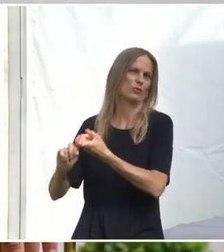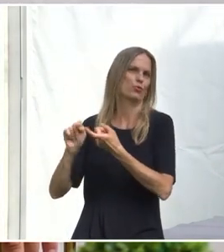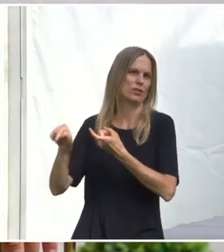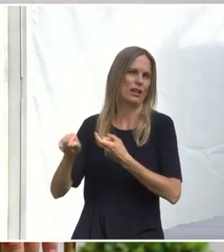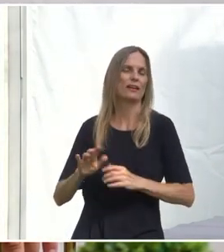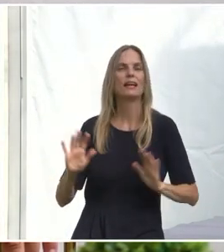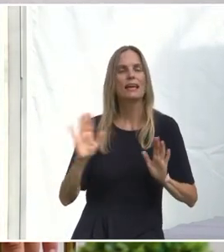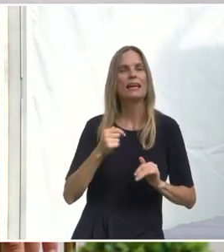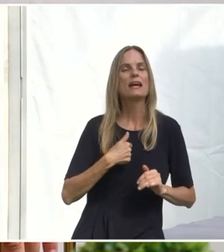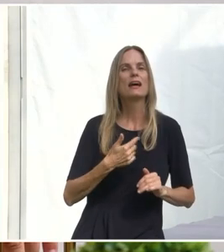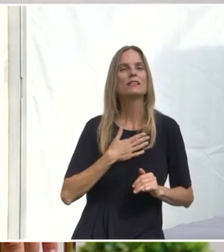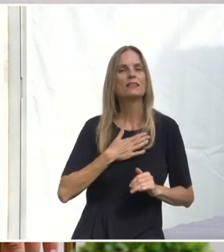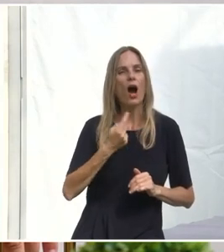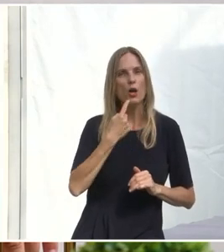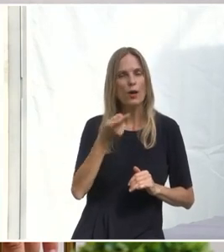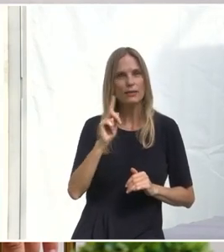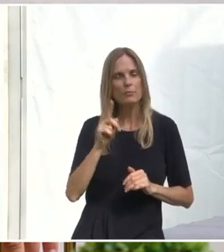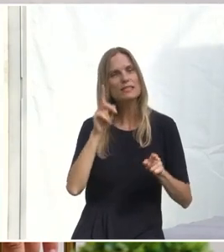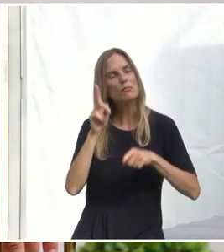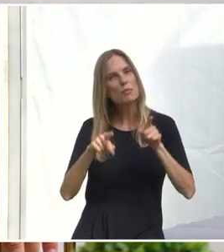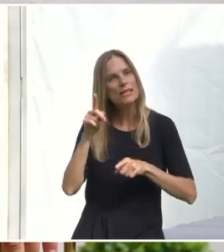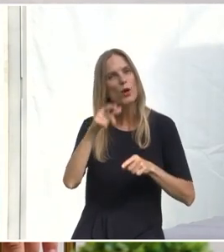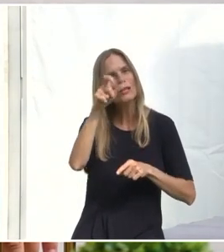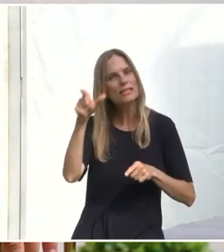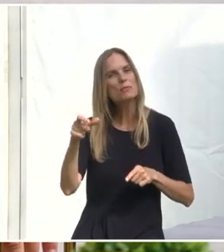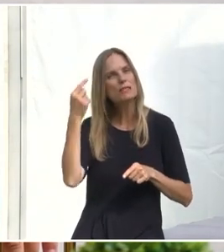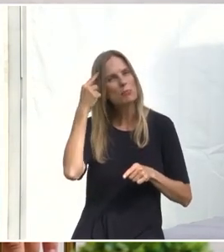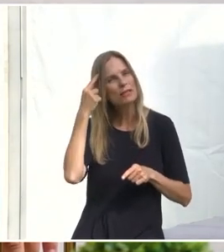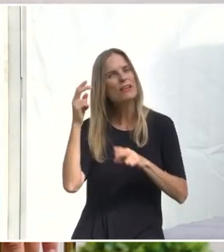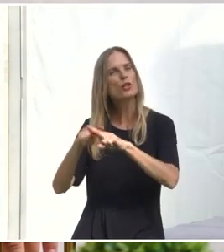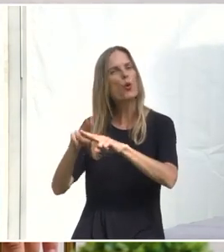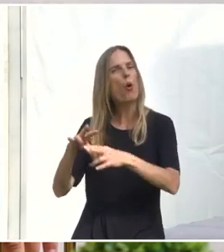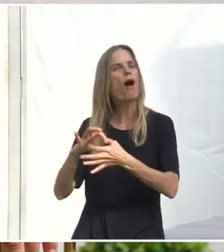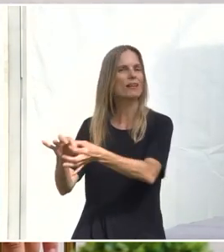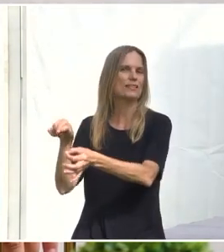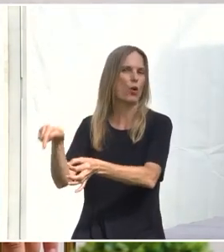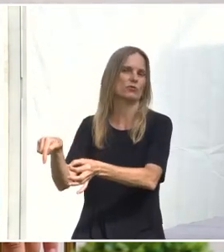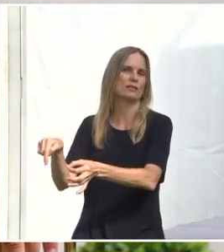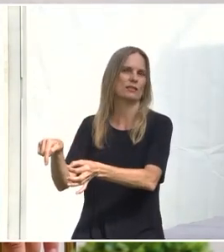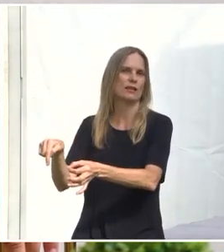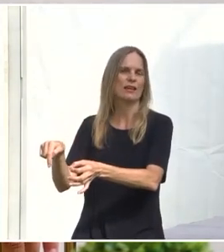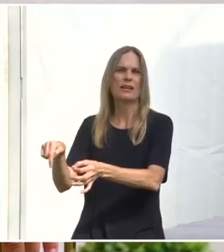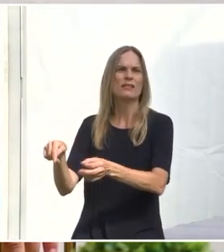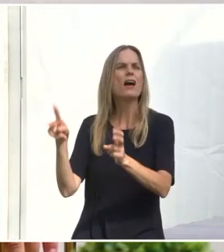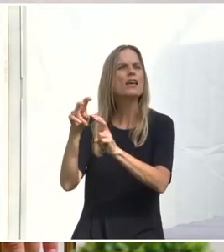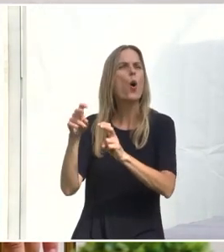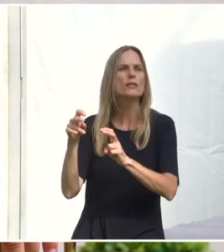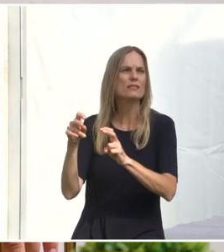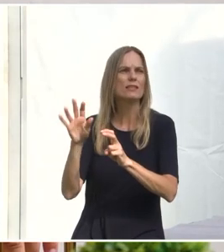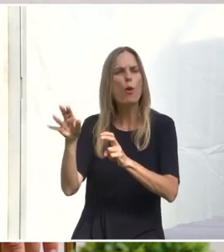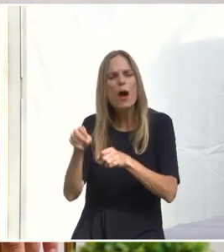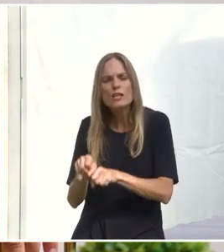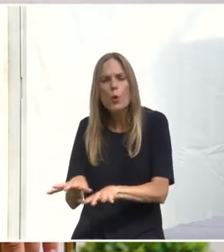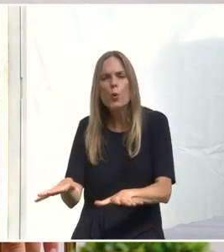But I just want to say that sometimes people think locally. They don't search the roots from somewhere. They